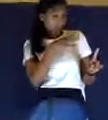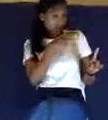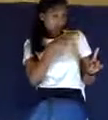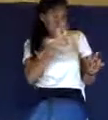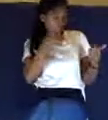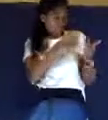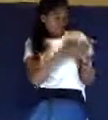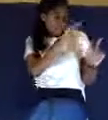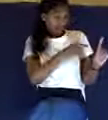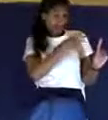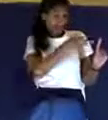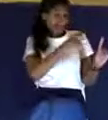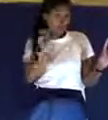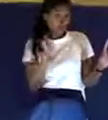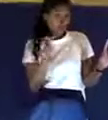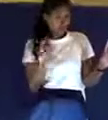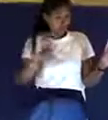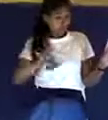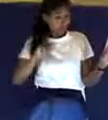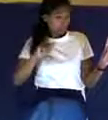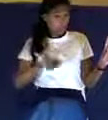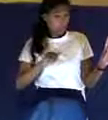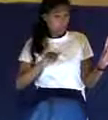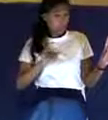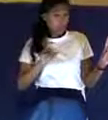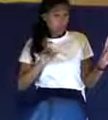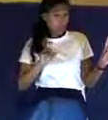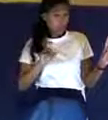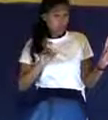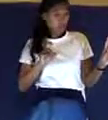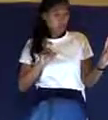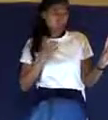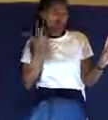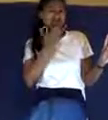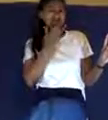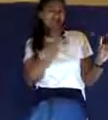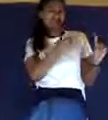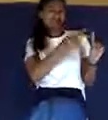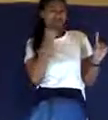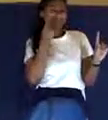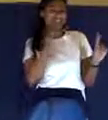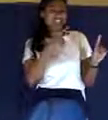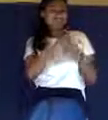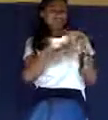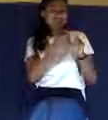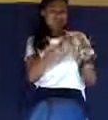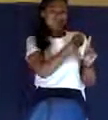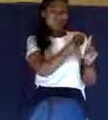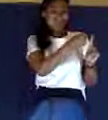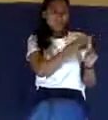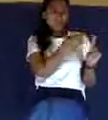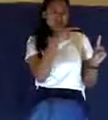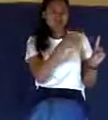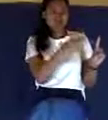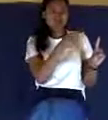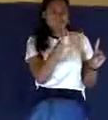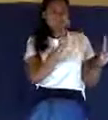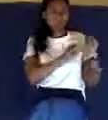is Naomi? Can it be? The years have been hard on her. And people could see